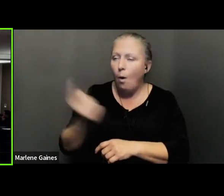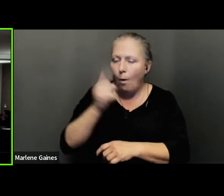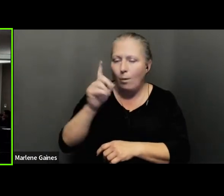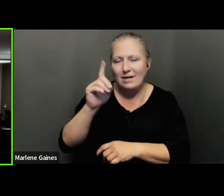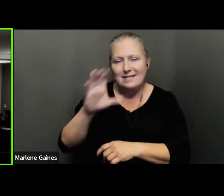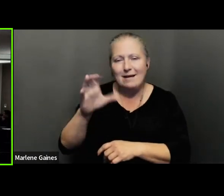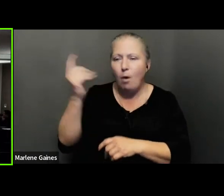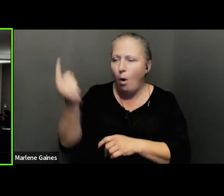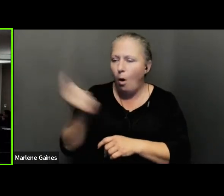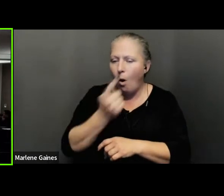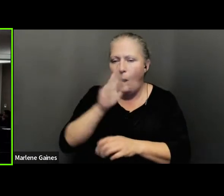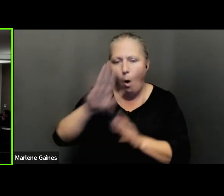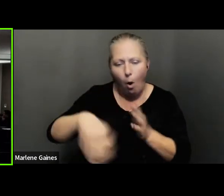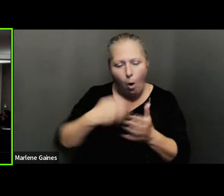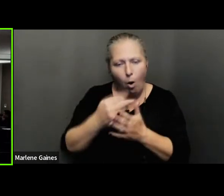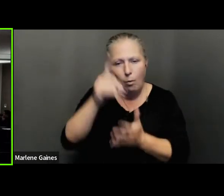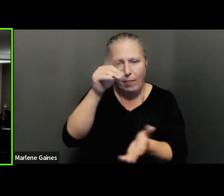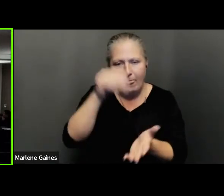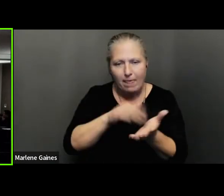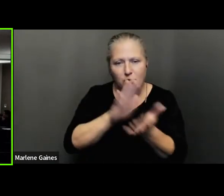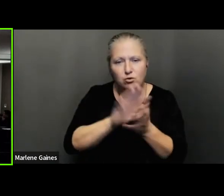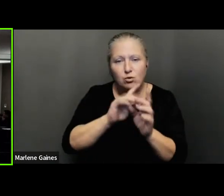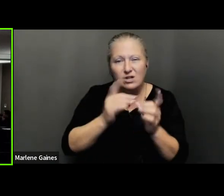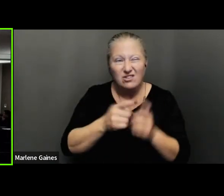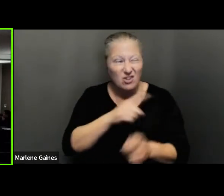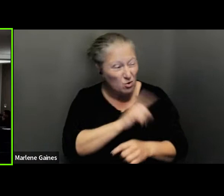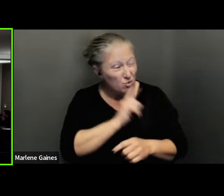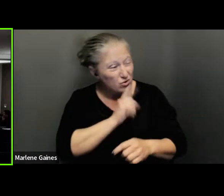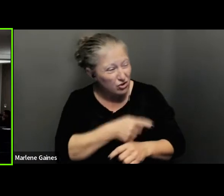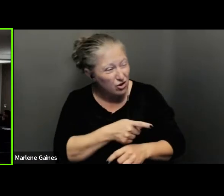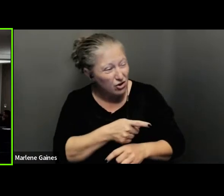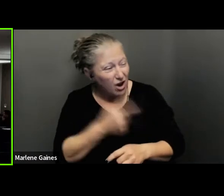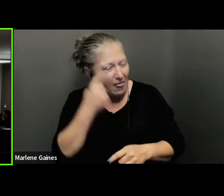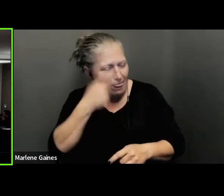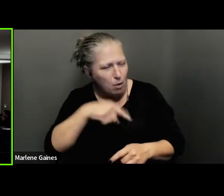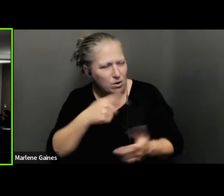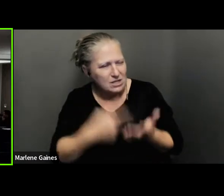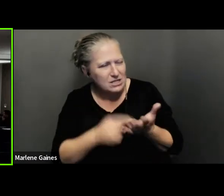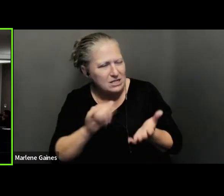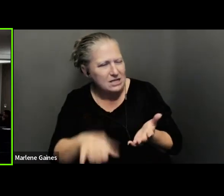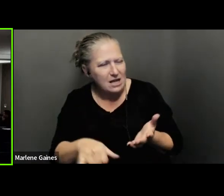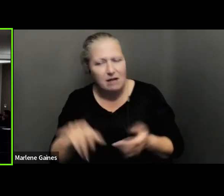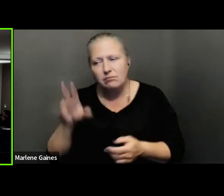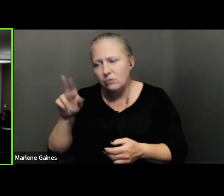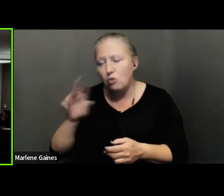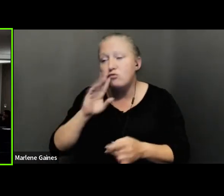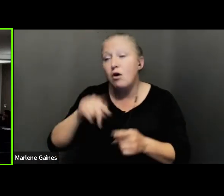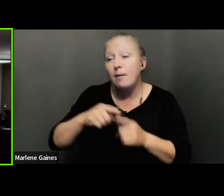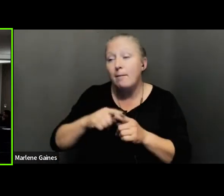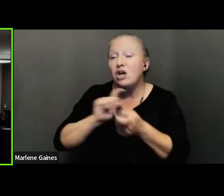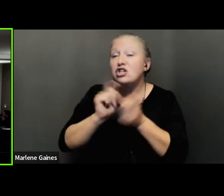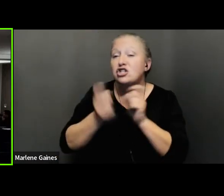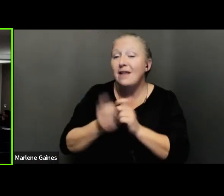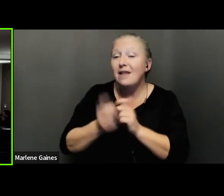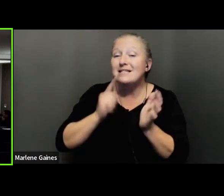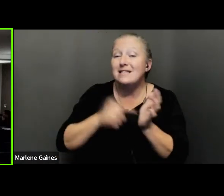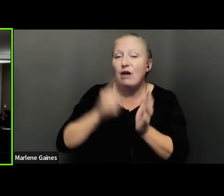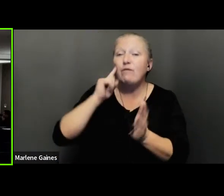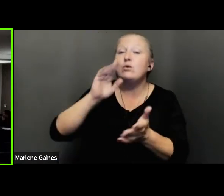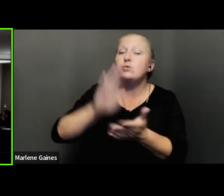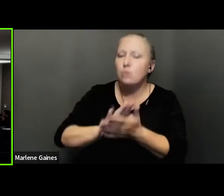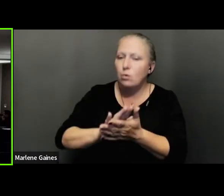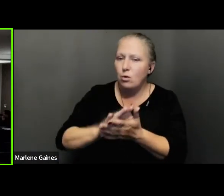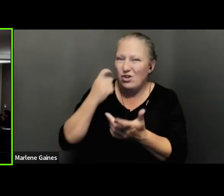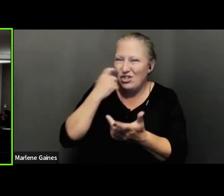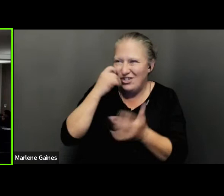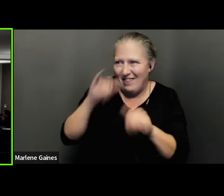December. All 1,000 school districts. You December. sure? I think we talked about that. Mm-mm. Mm-mm. We talked about changing the assignments It for has the to be for the December. schools, which we